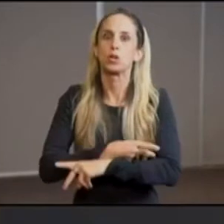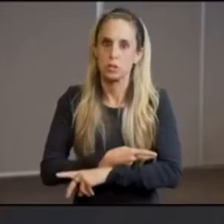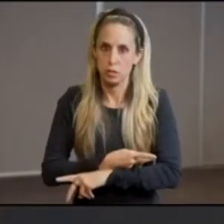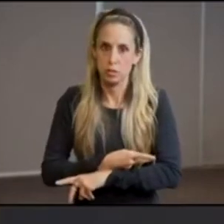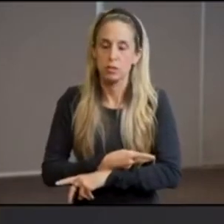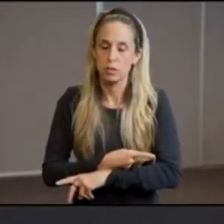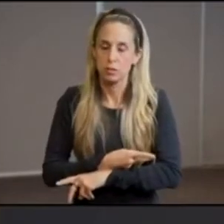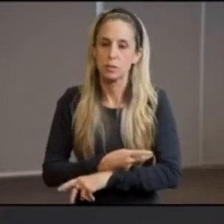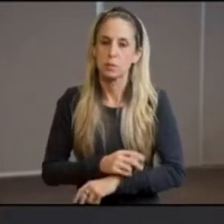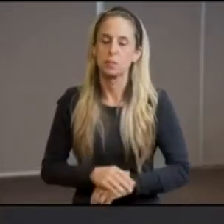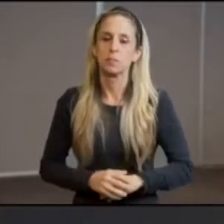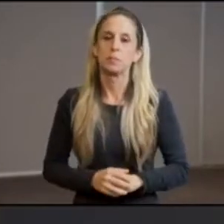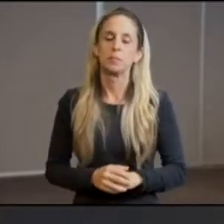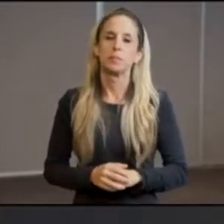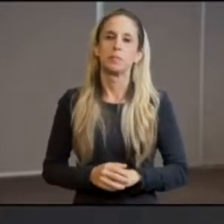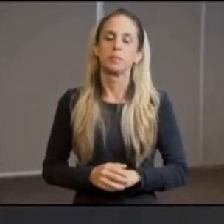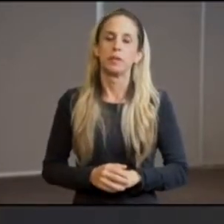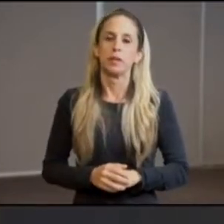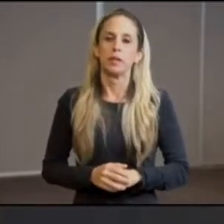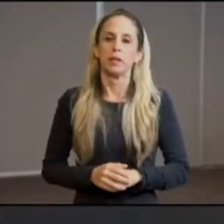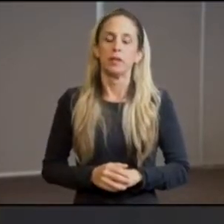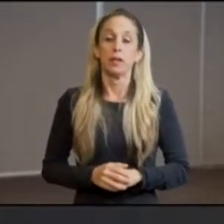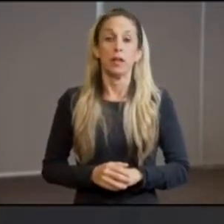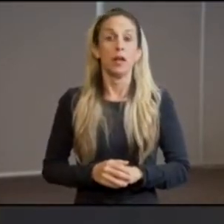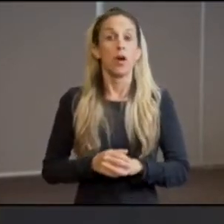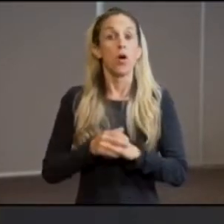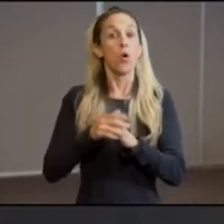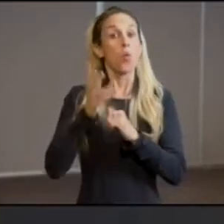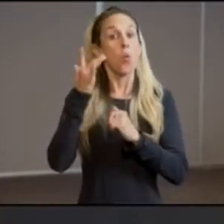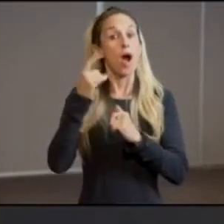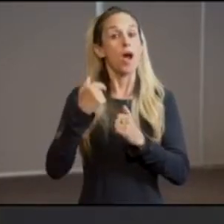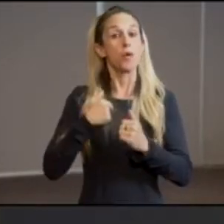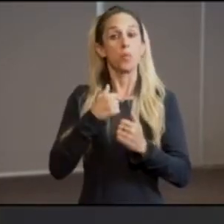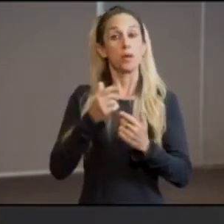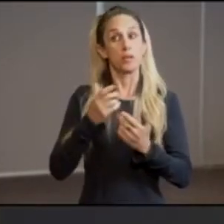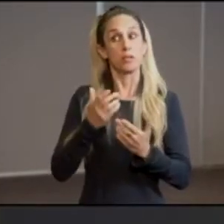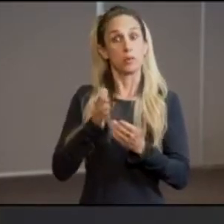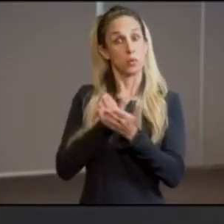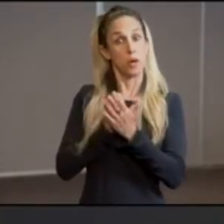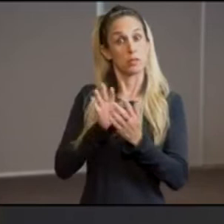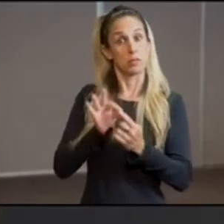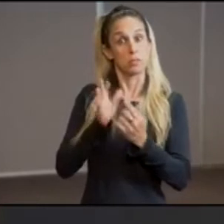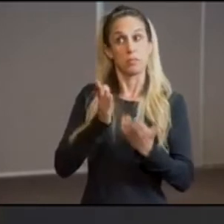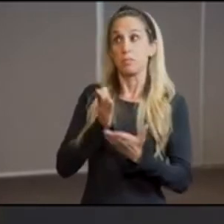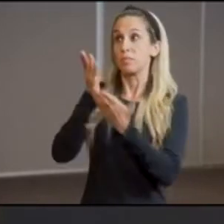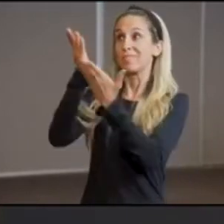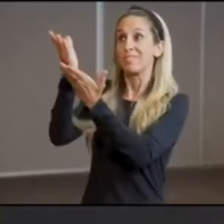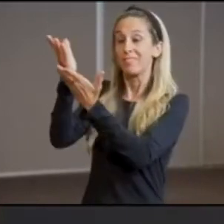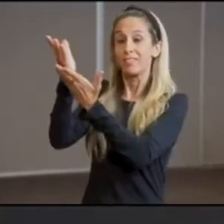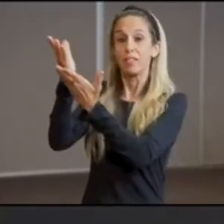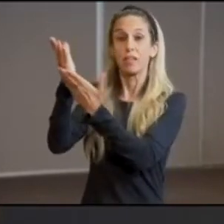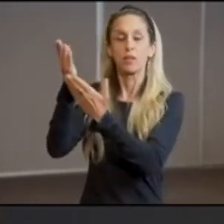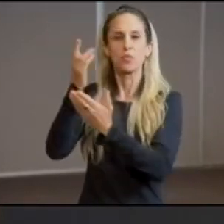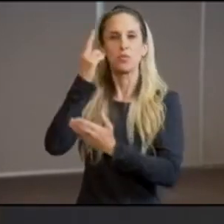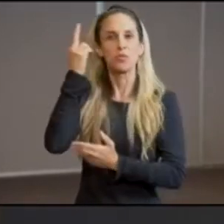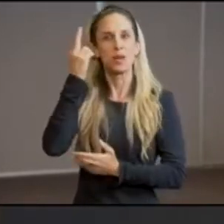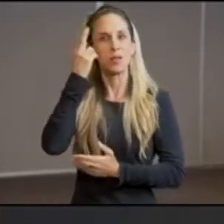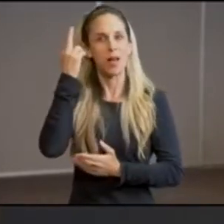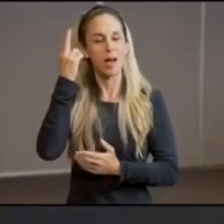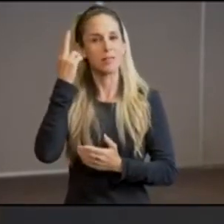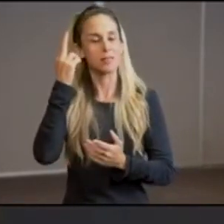worse. The reason that we applied for a variance has to do with the fact that we realize